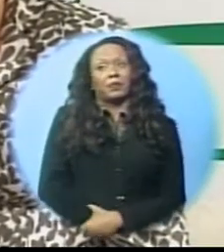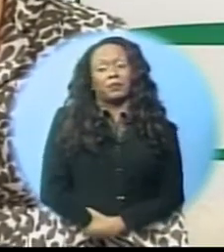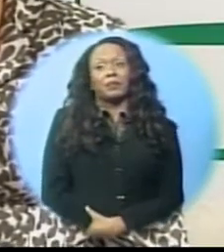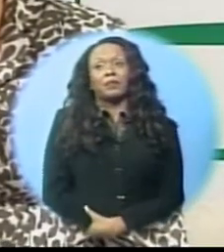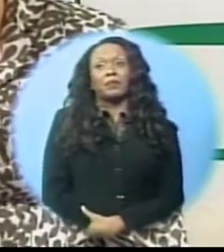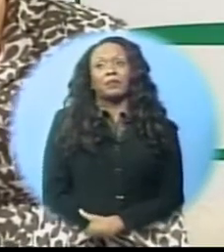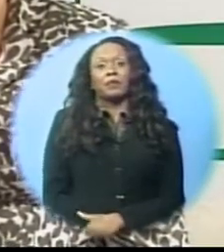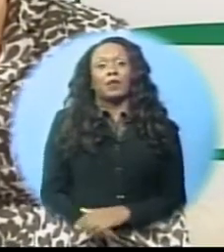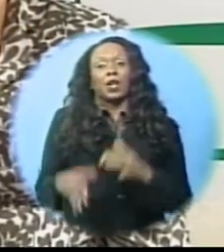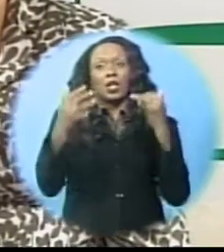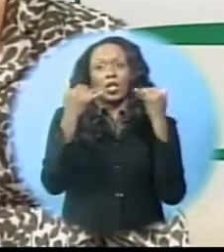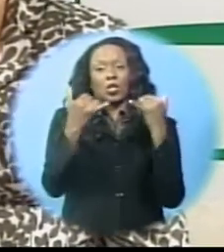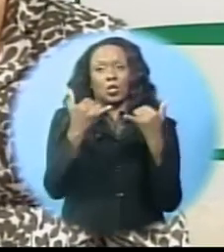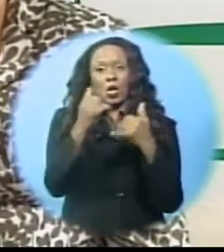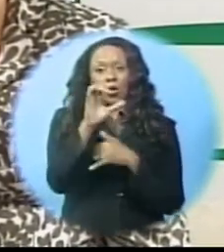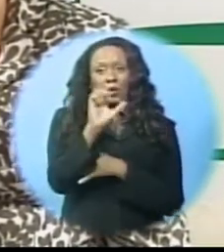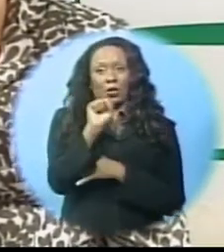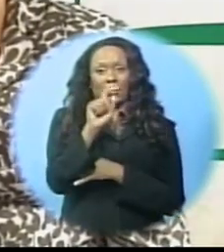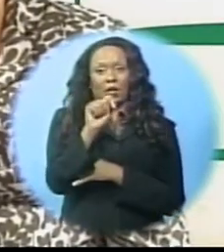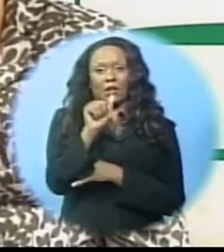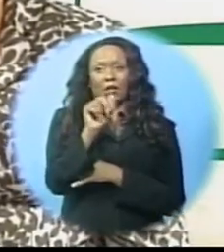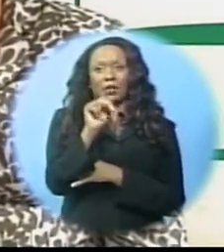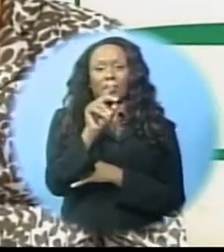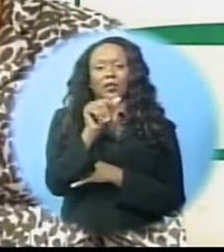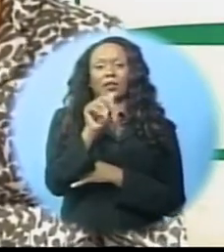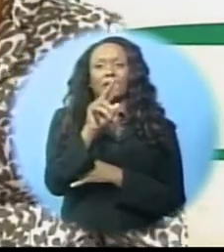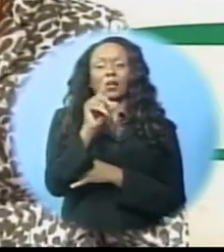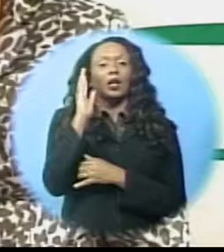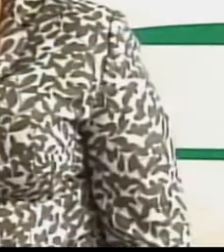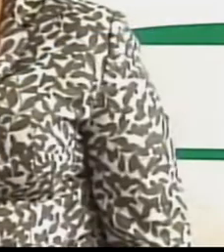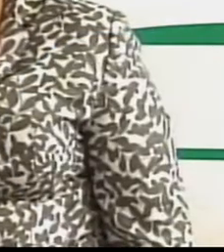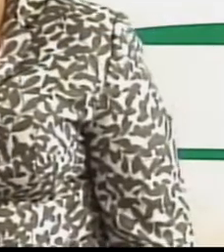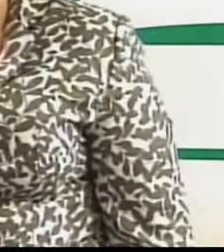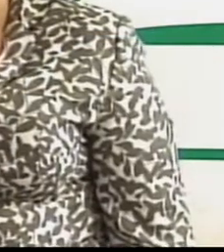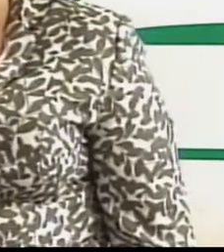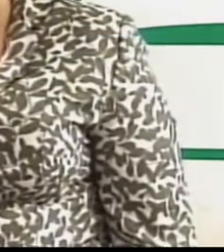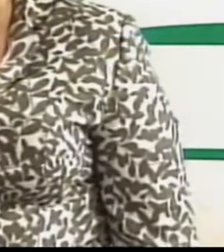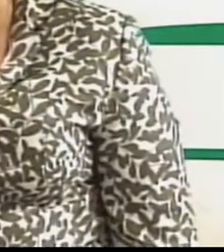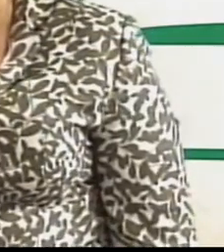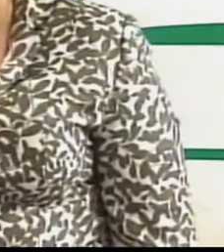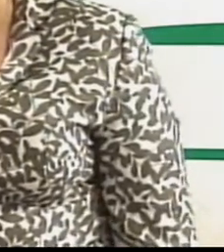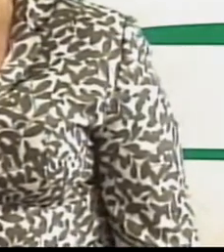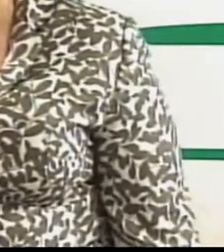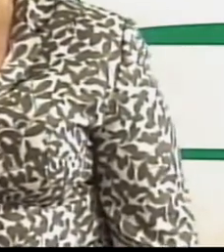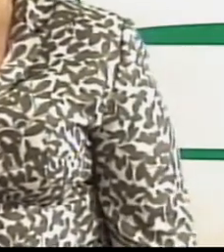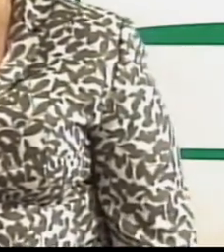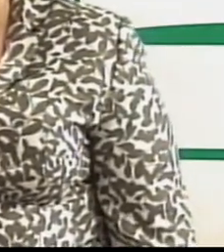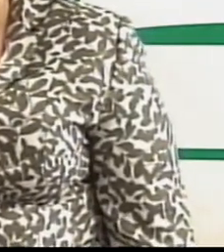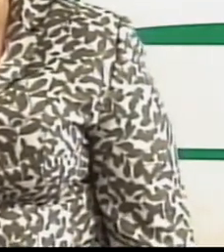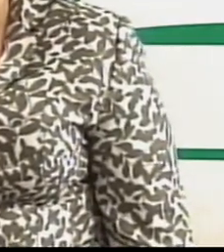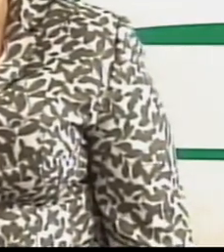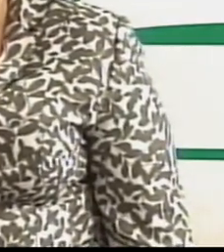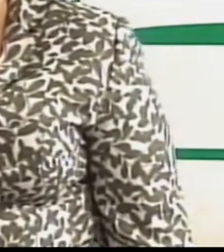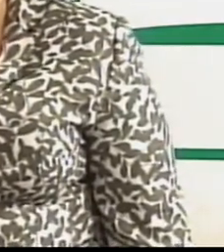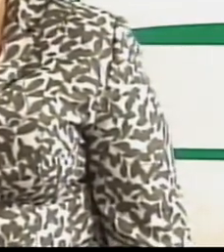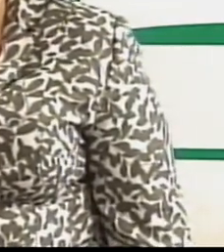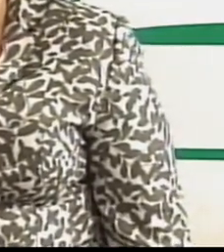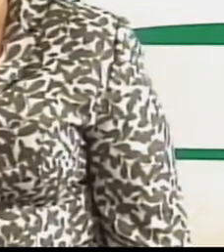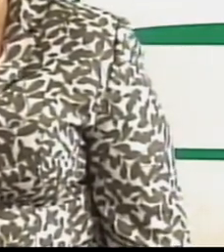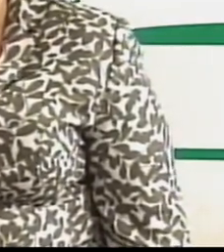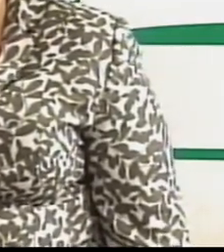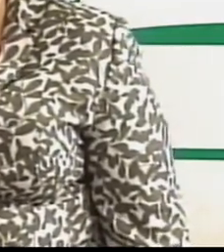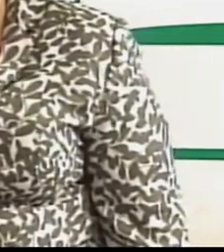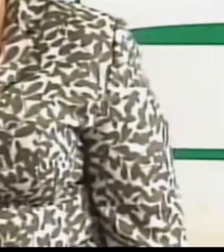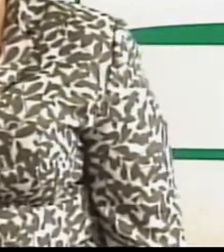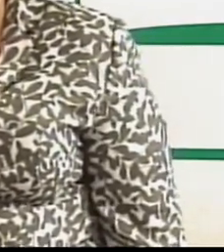Nicole $400 per month towards her utility bills. Bryden Stokes will be giving Nicole a case of Rianetti wines